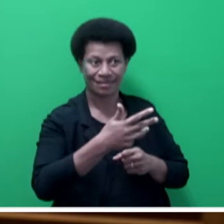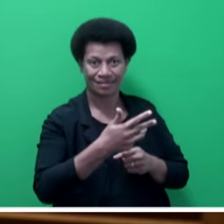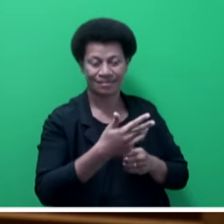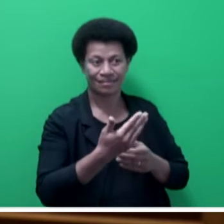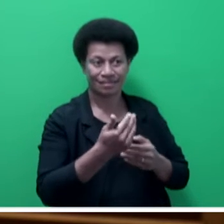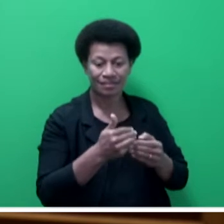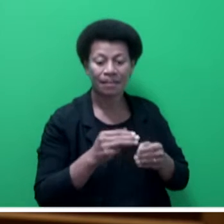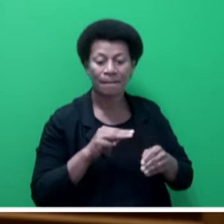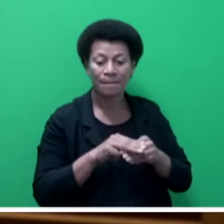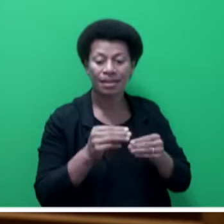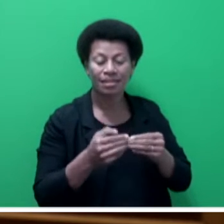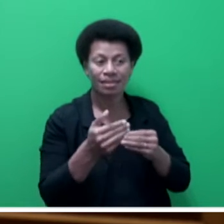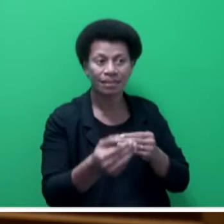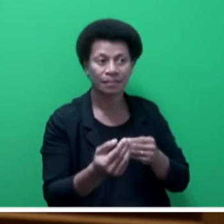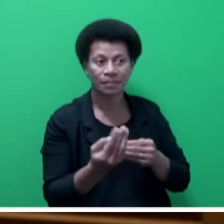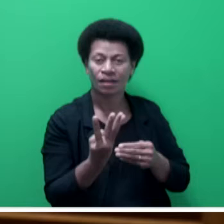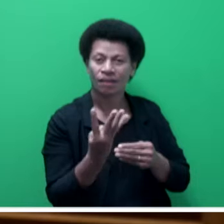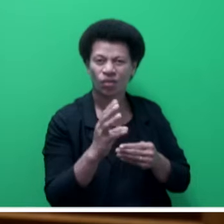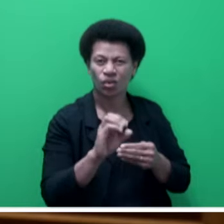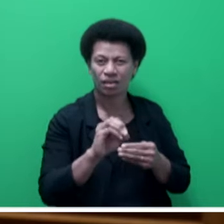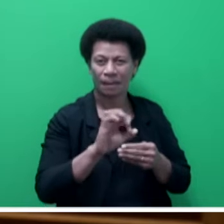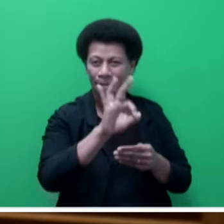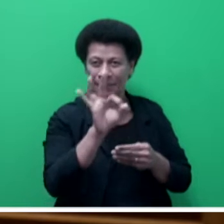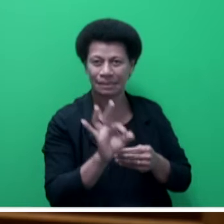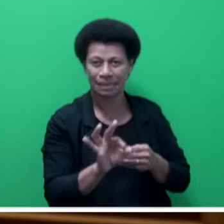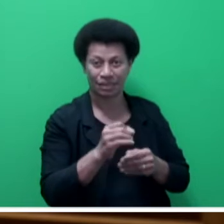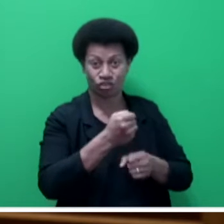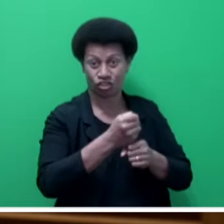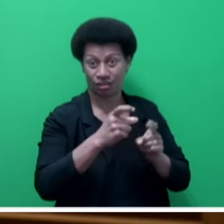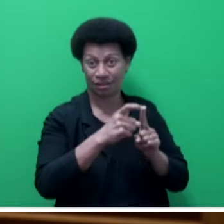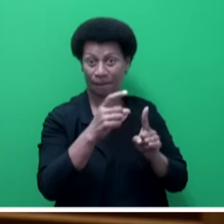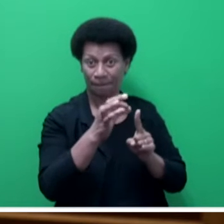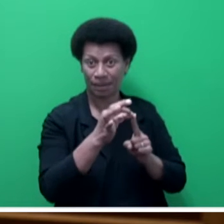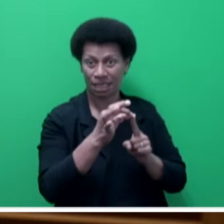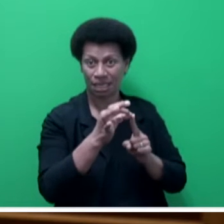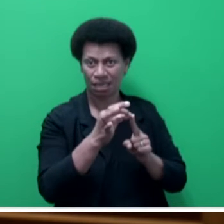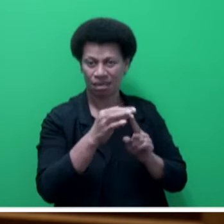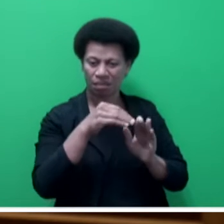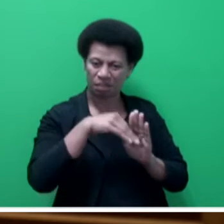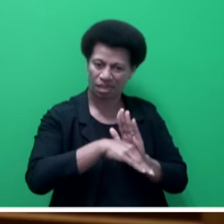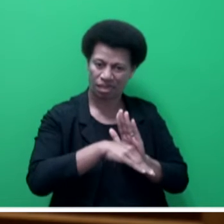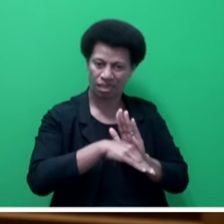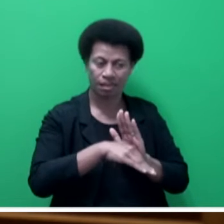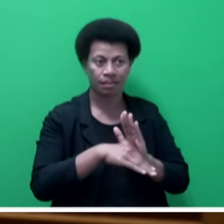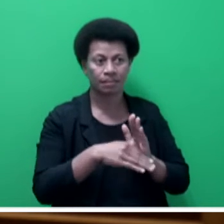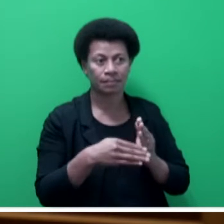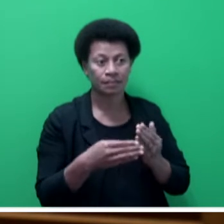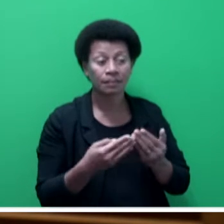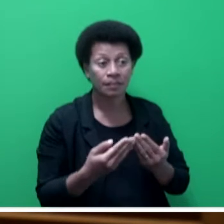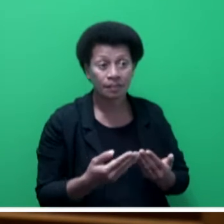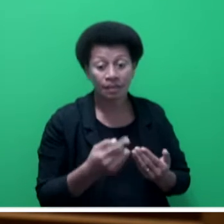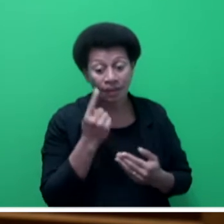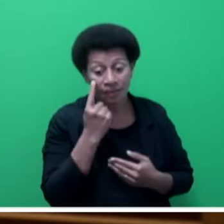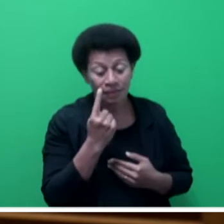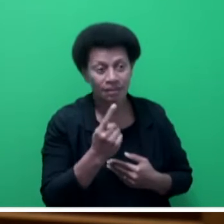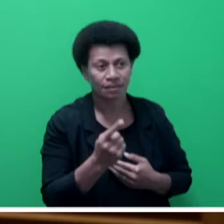simply meant that 40% of our GDP was lost. But for all the hardship the year has actually ushered in, sir, it has also given us a